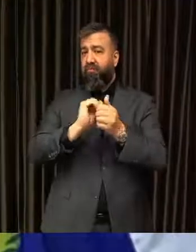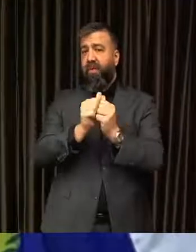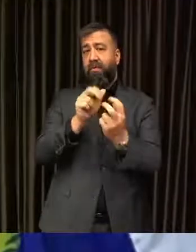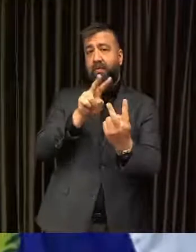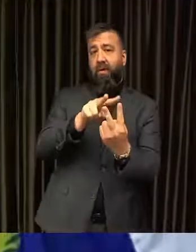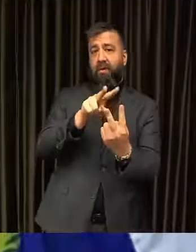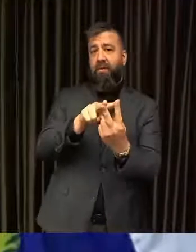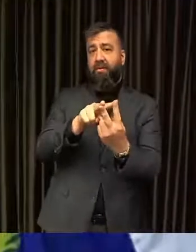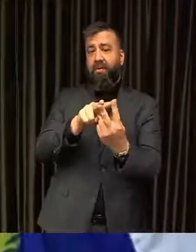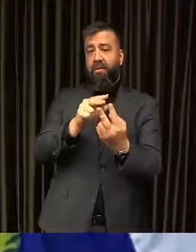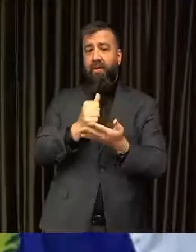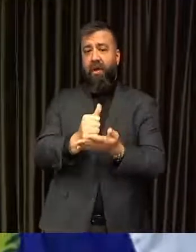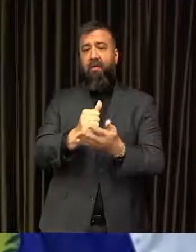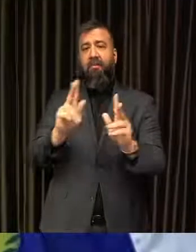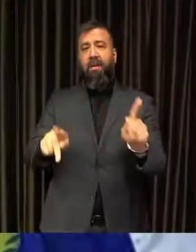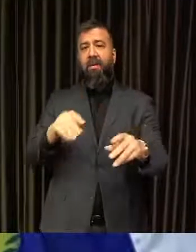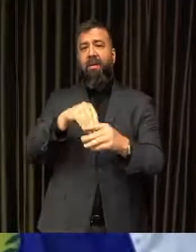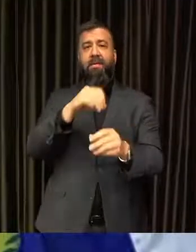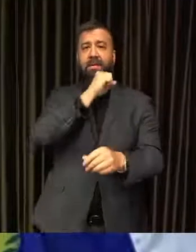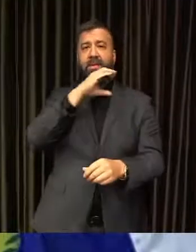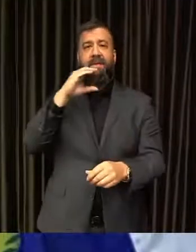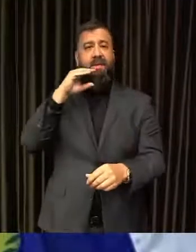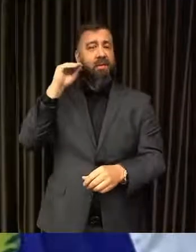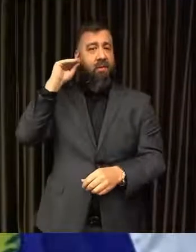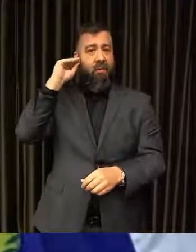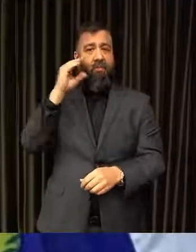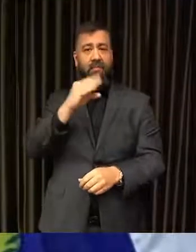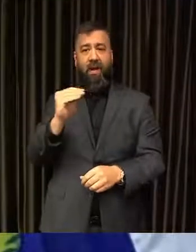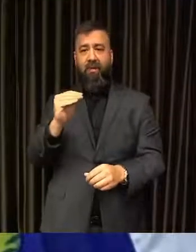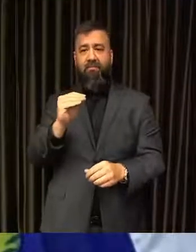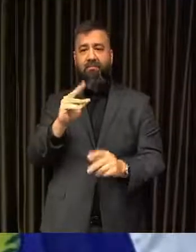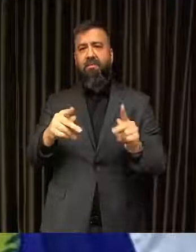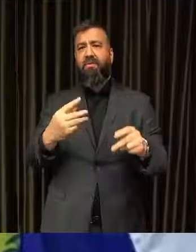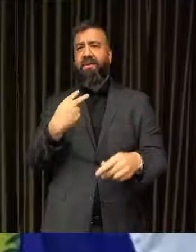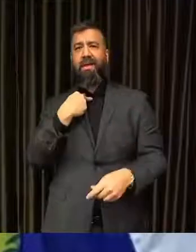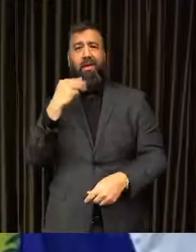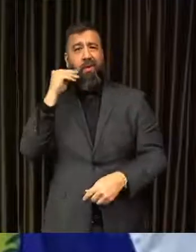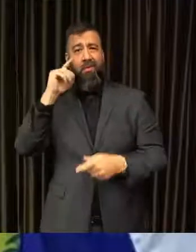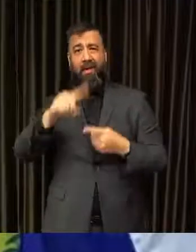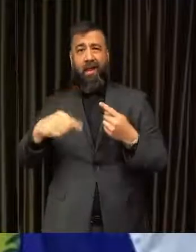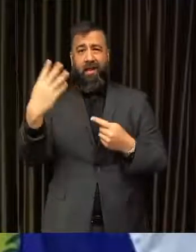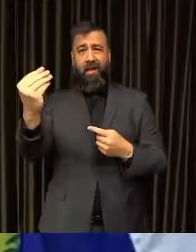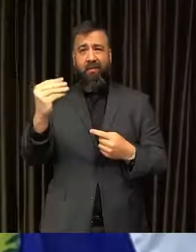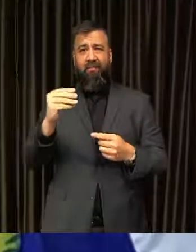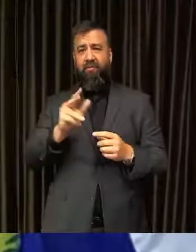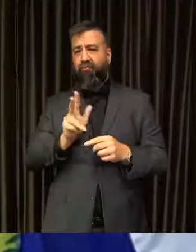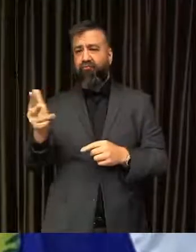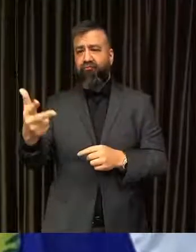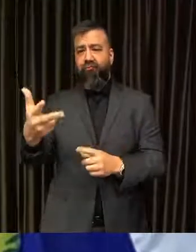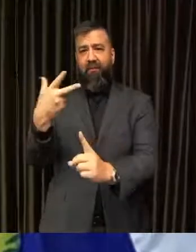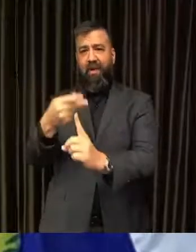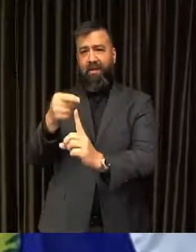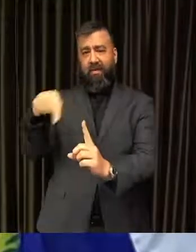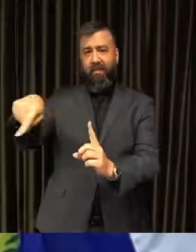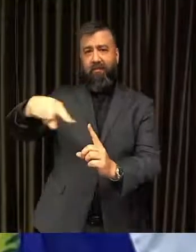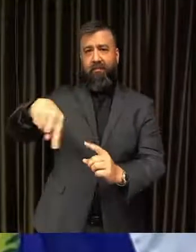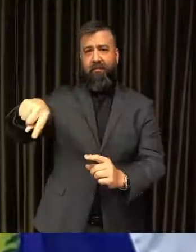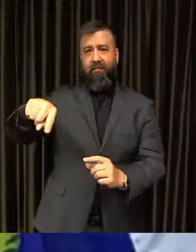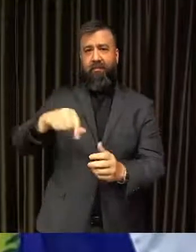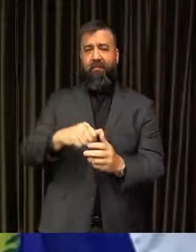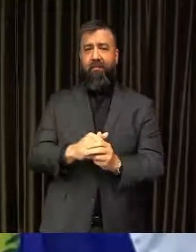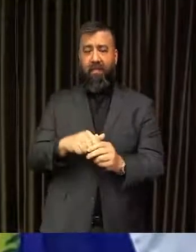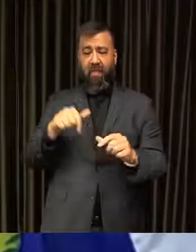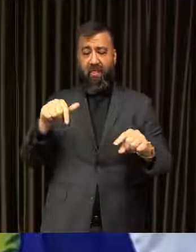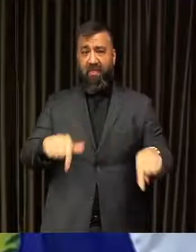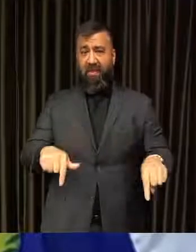in senior group homes the vaccine. The mix of outreach is critical, and it comes with an extraordinary effort and